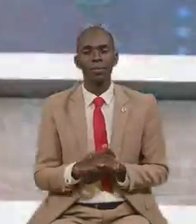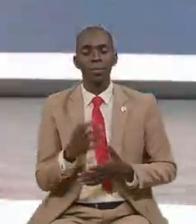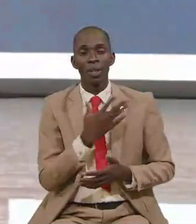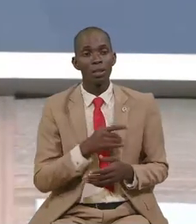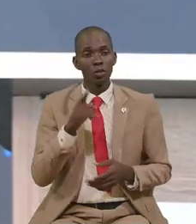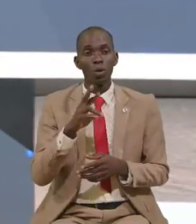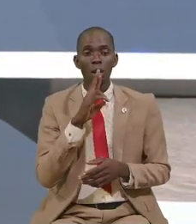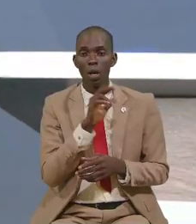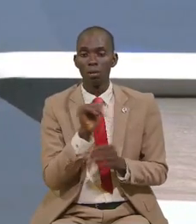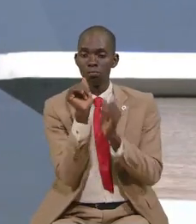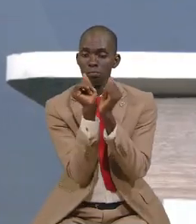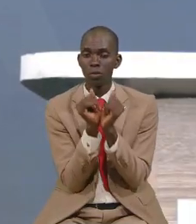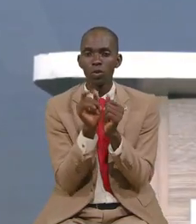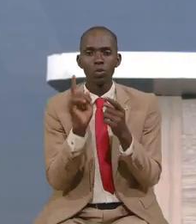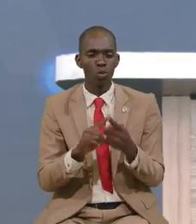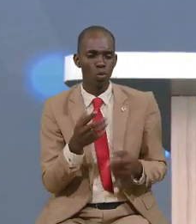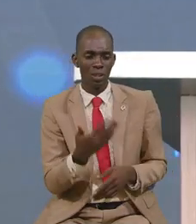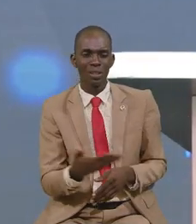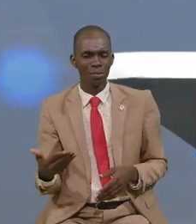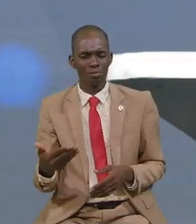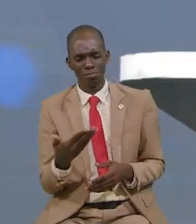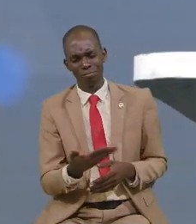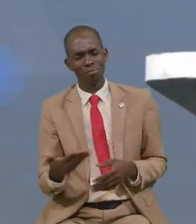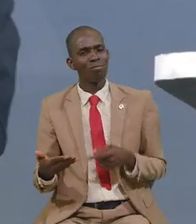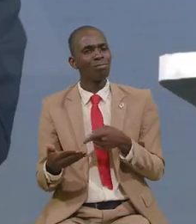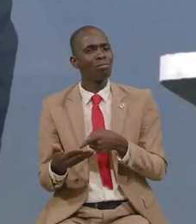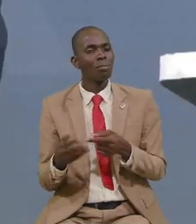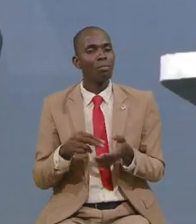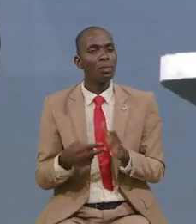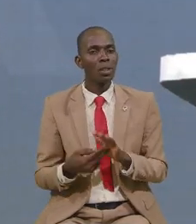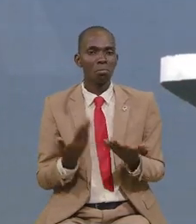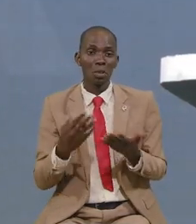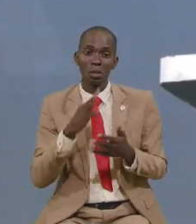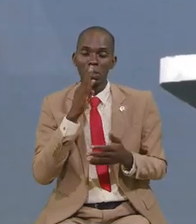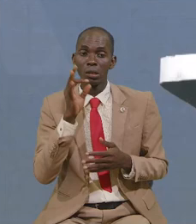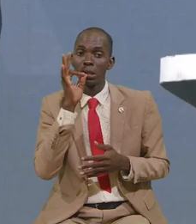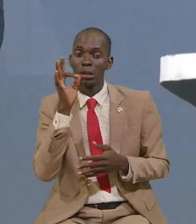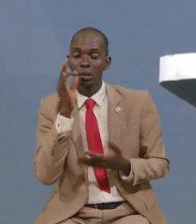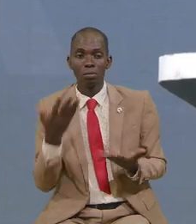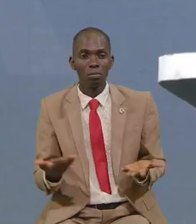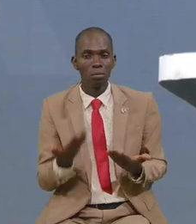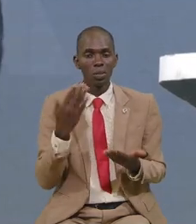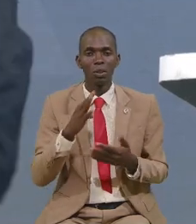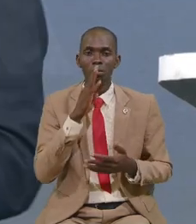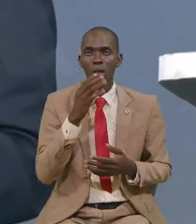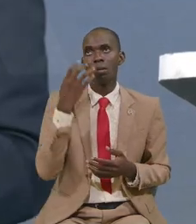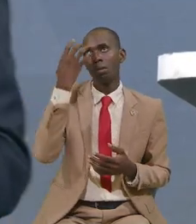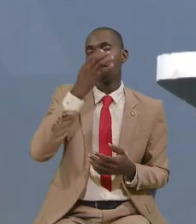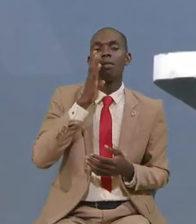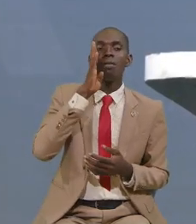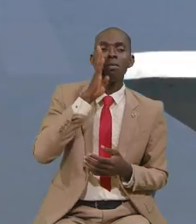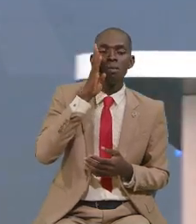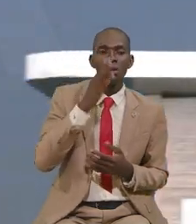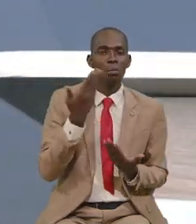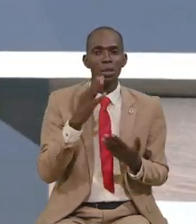captive to substance. What I mean by substance, maybe marijuana, maybe alcohol, maybe palm